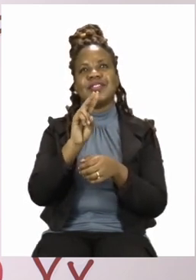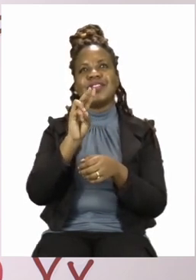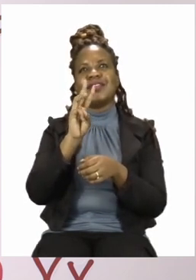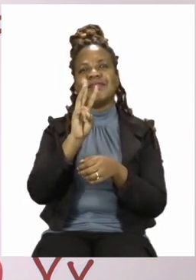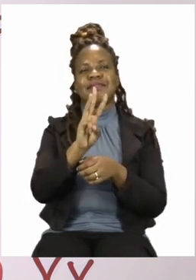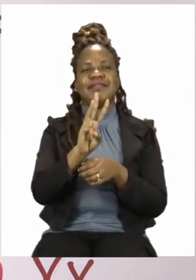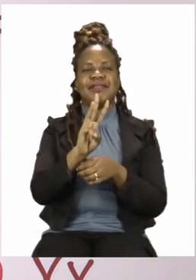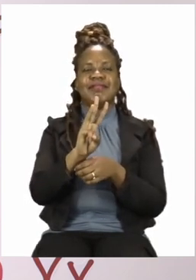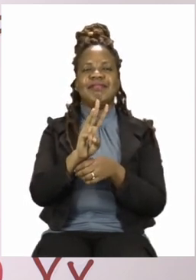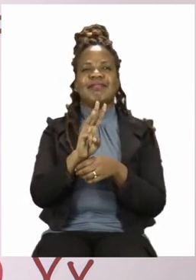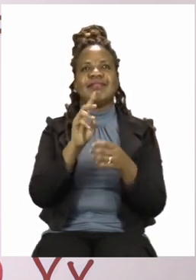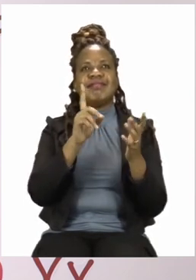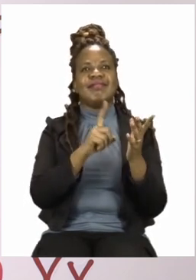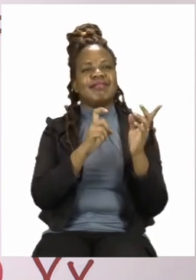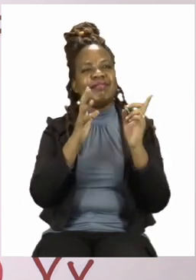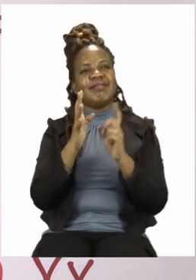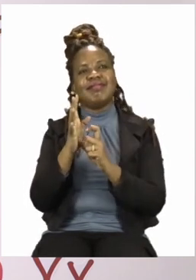go.